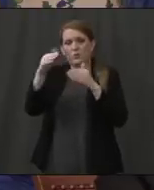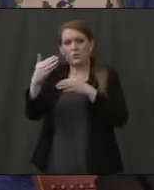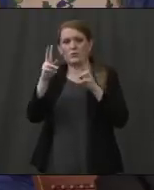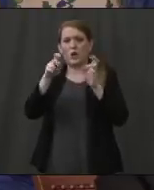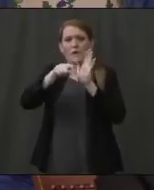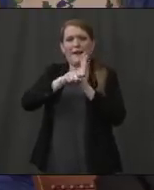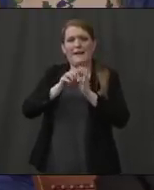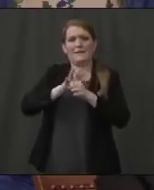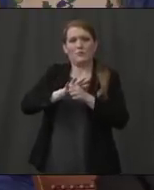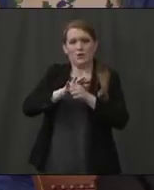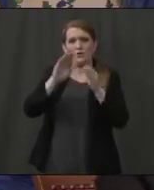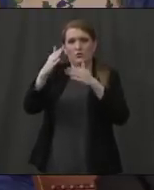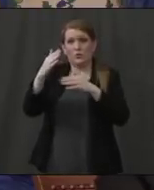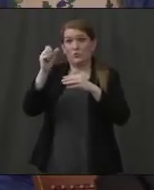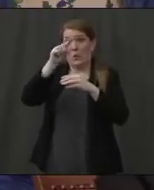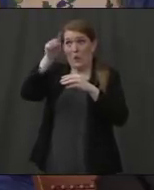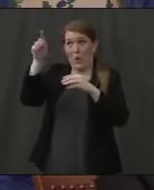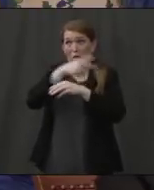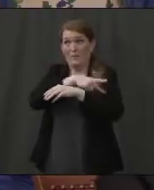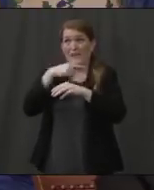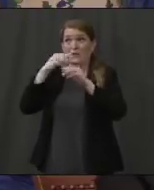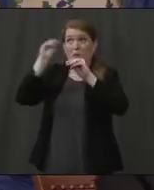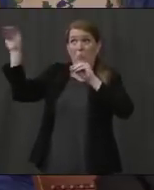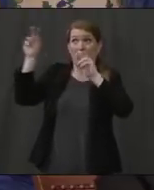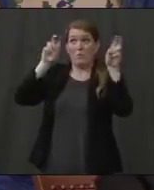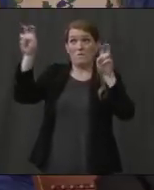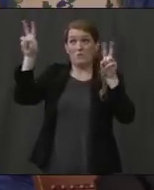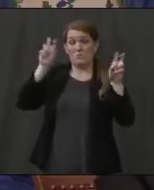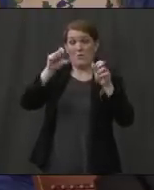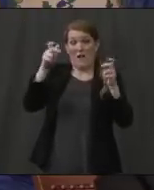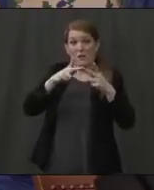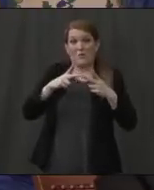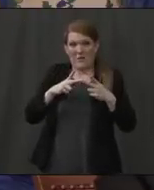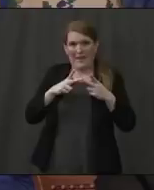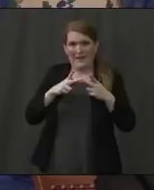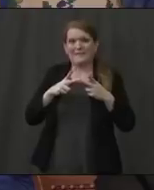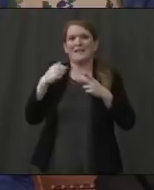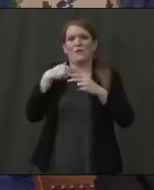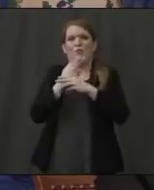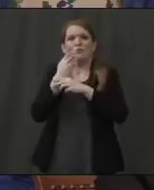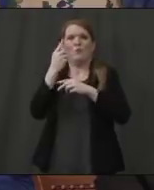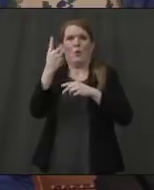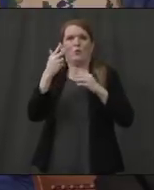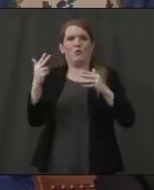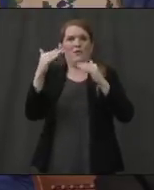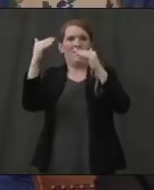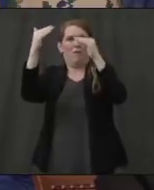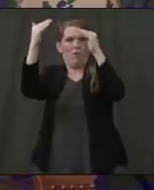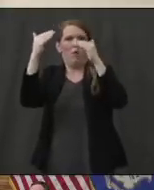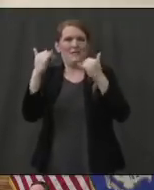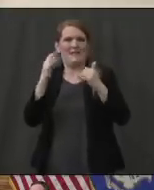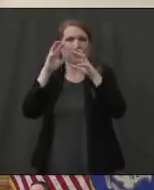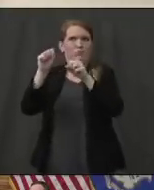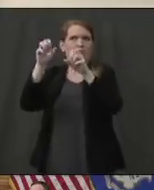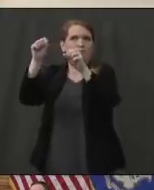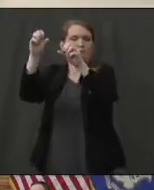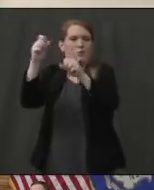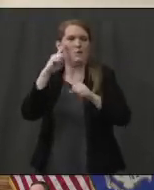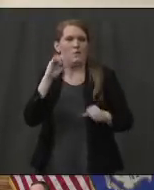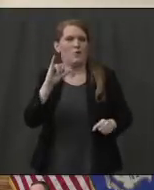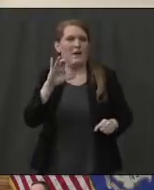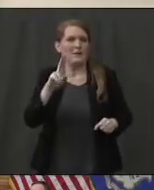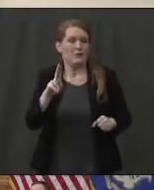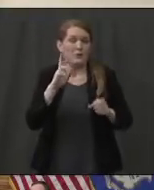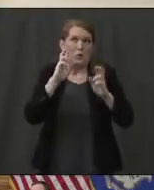elsewhere, and have created additional intensive care unit capacity by doing that in New Haven. And do you you have any numbers or